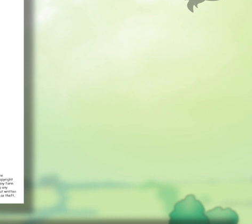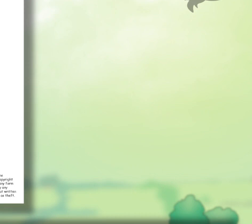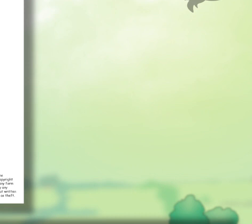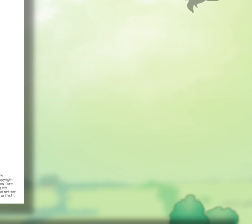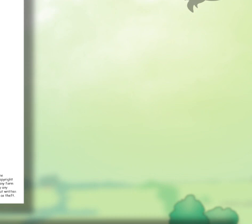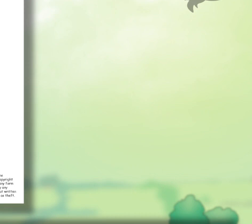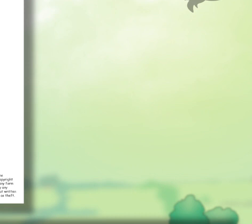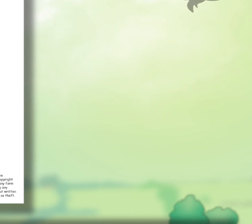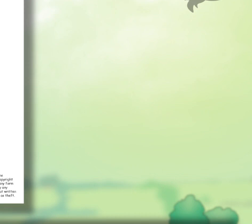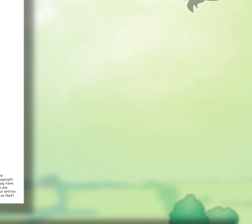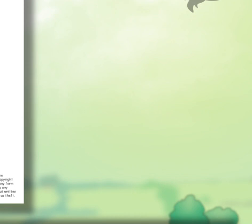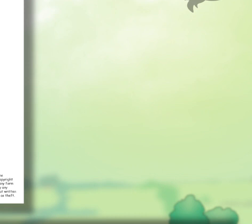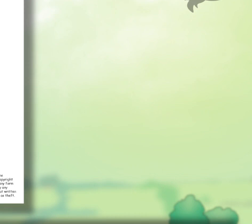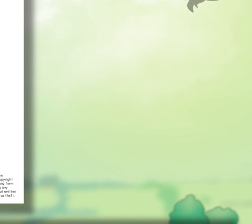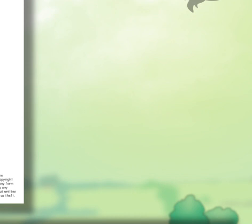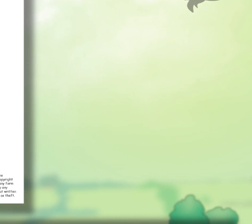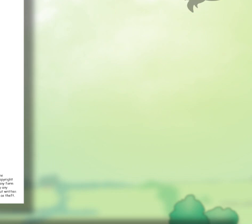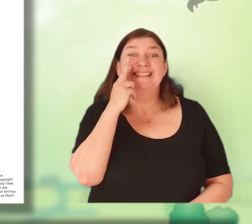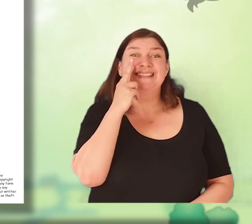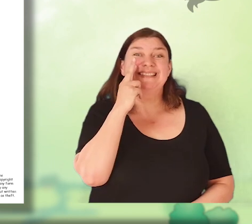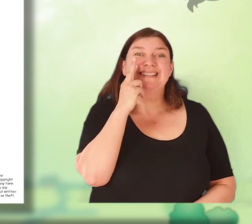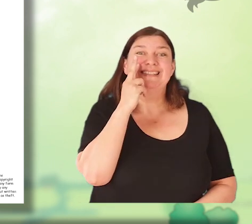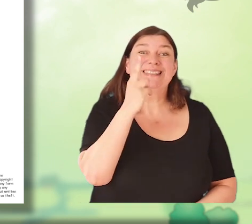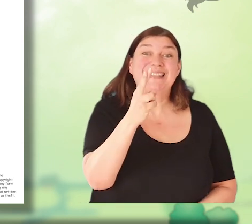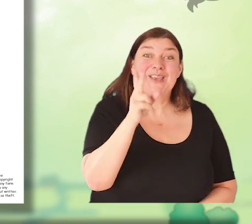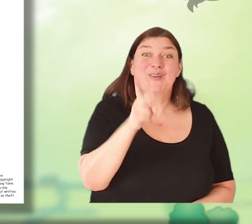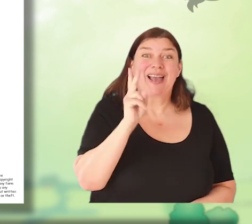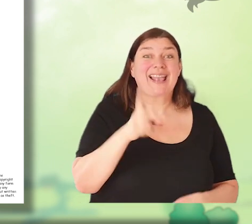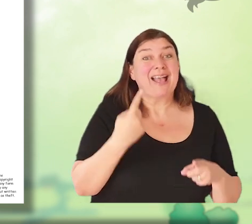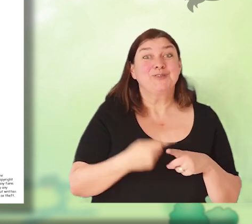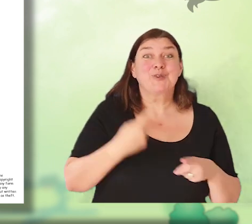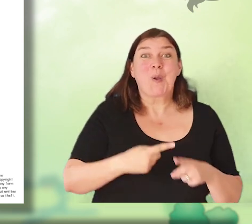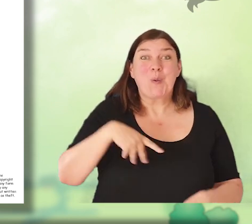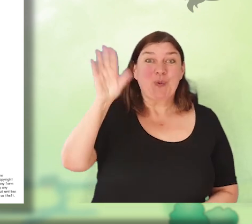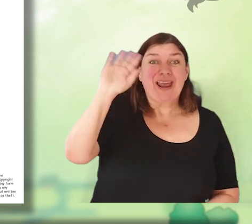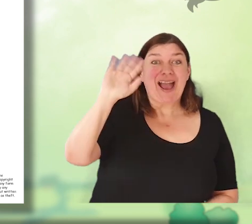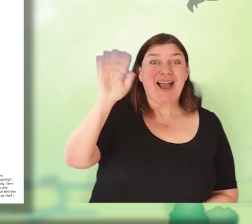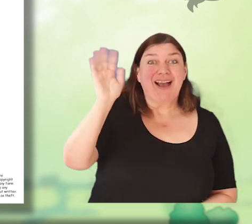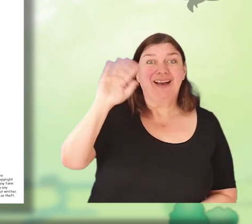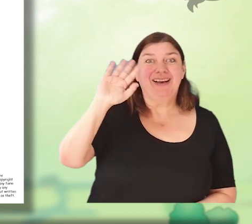See you soon!